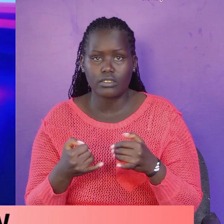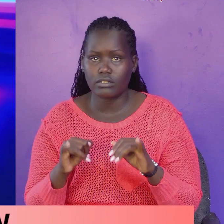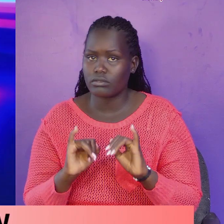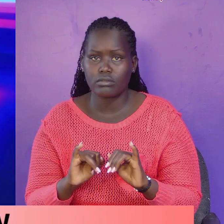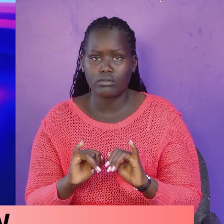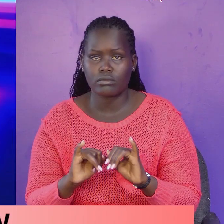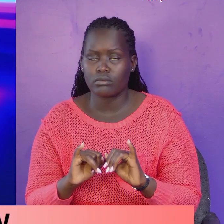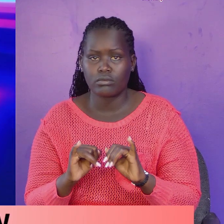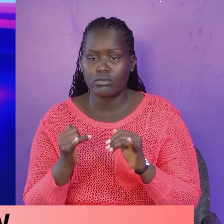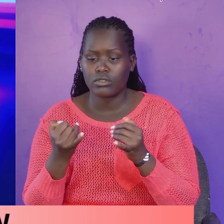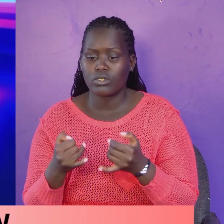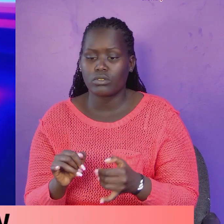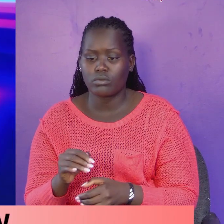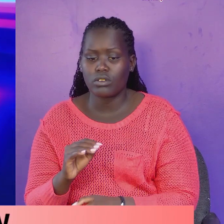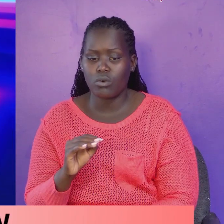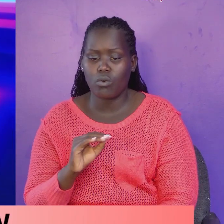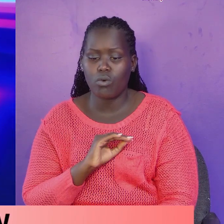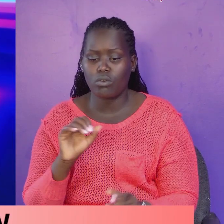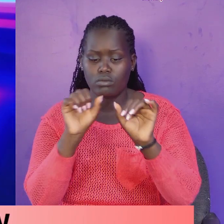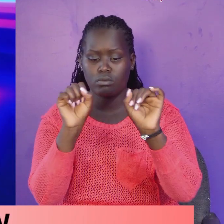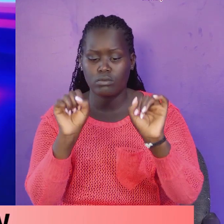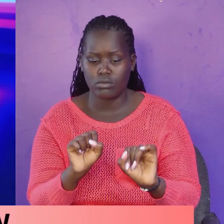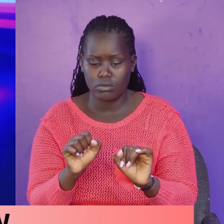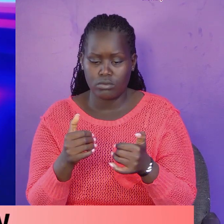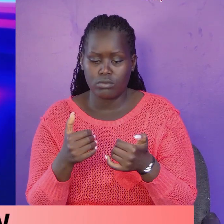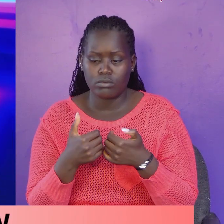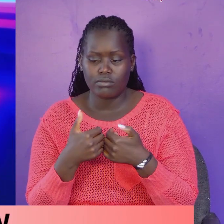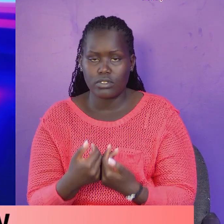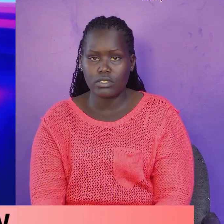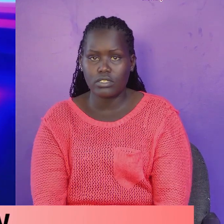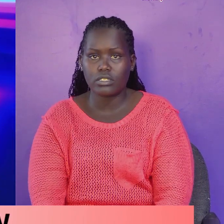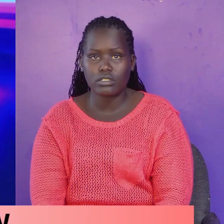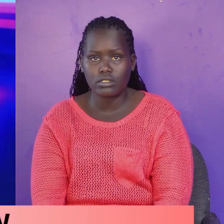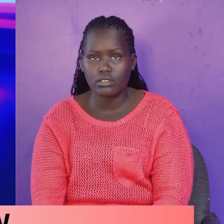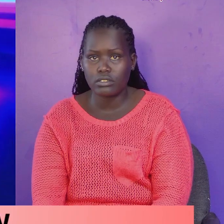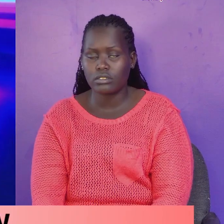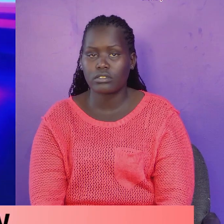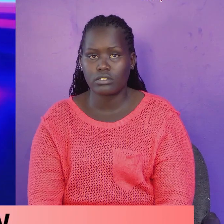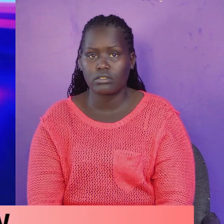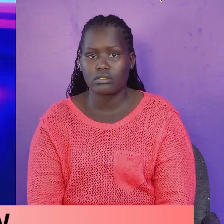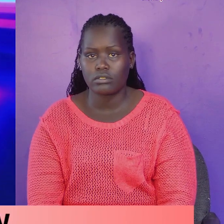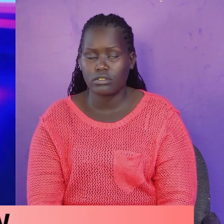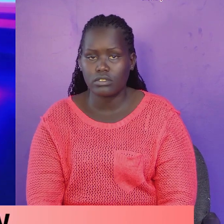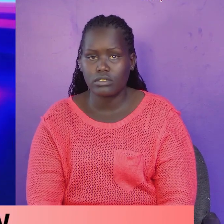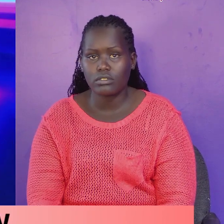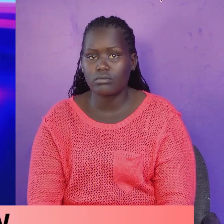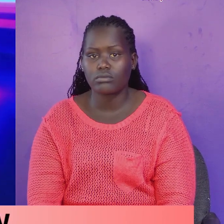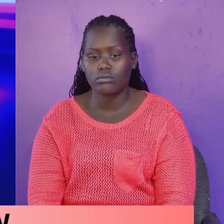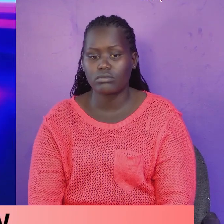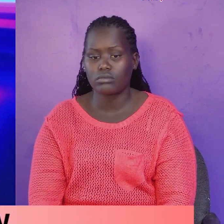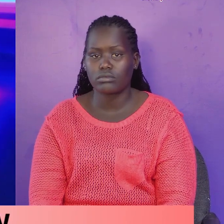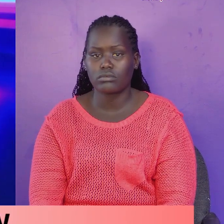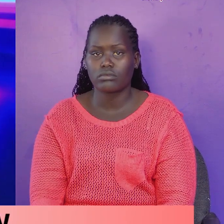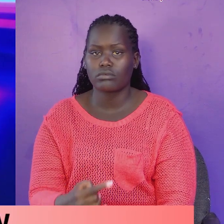to implement his own system. So it has not yet clicked. Yeah. So let's not talk about that for